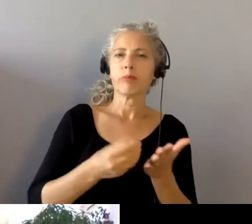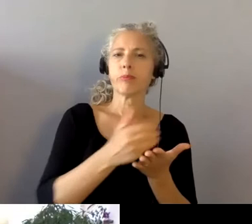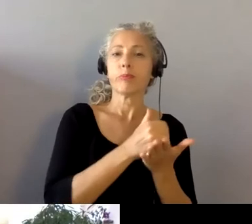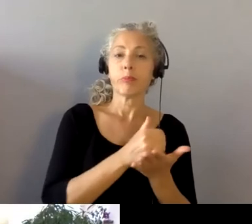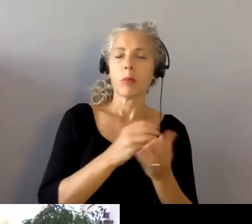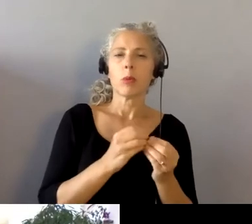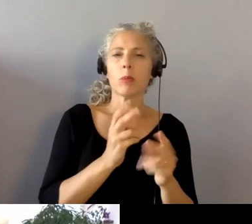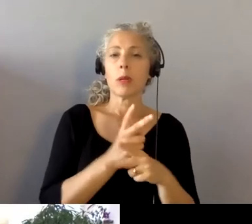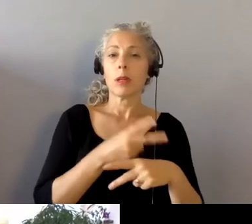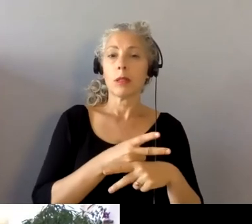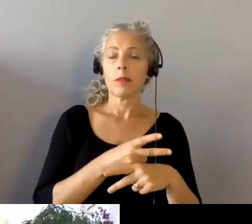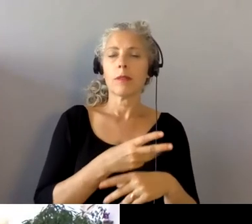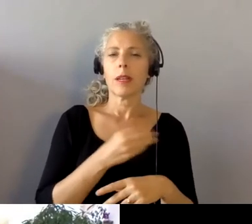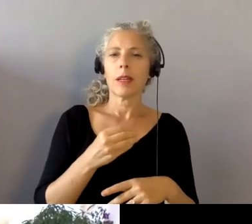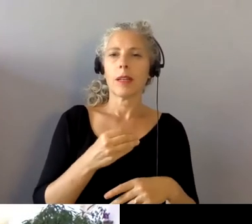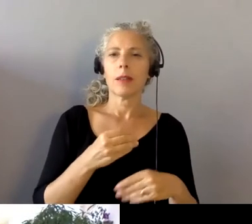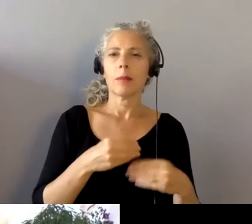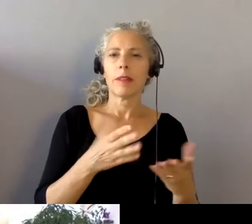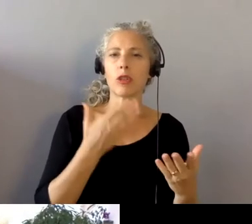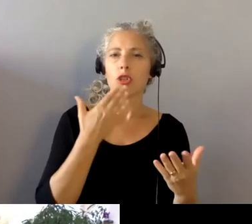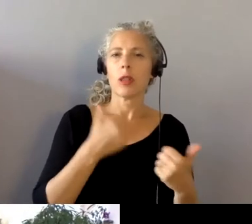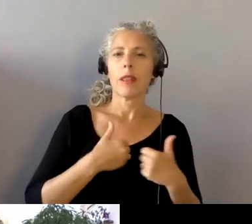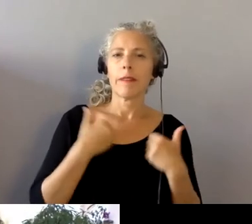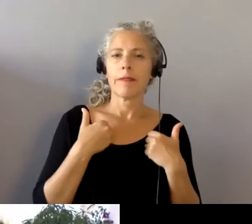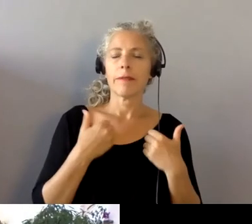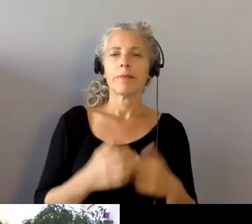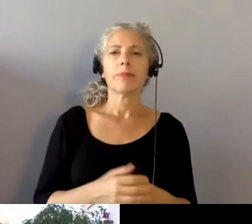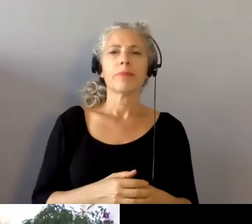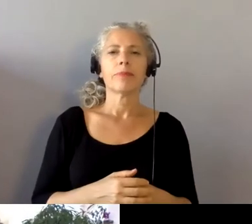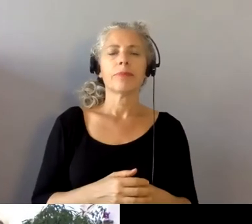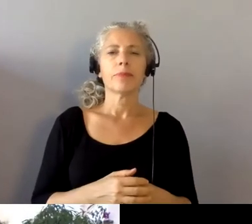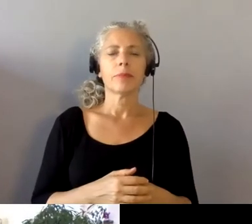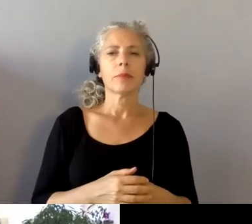productive in their life. And productive, I think, is more the word than lucrative.